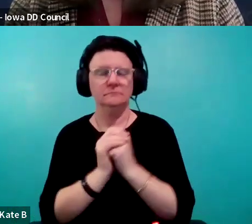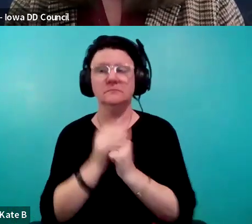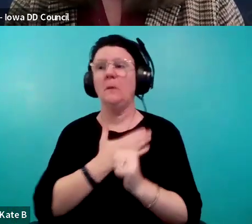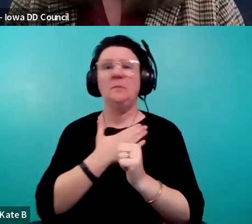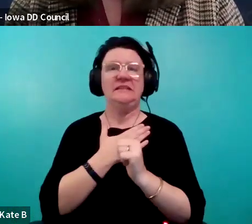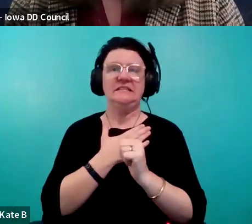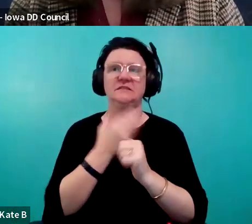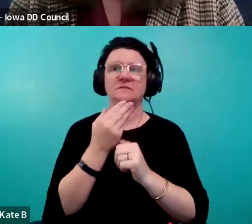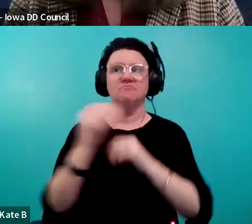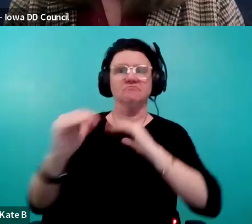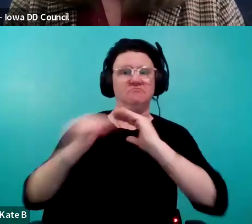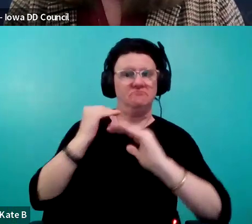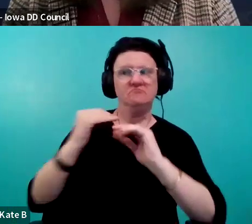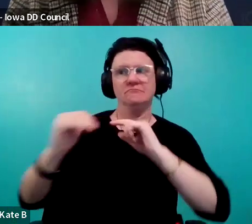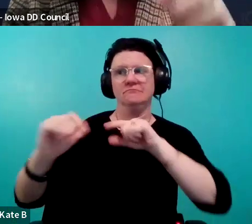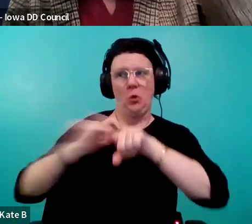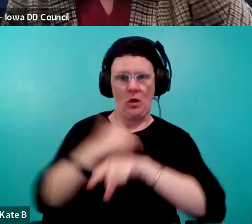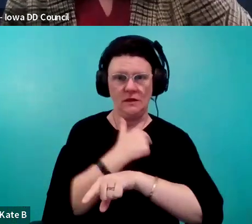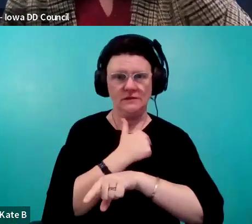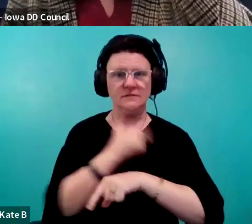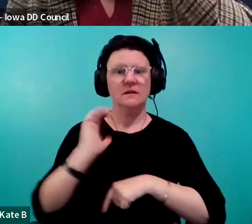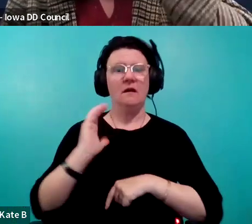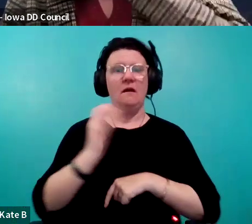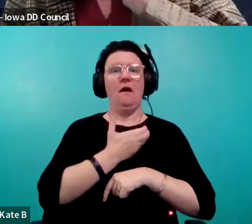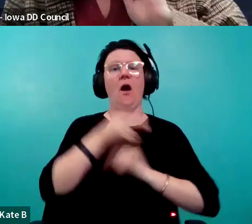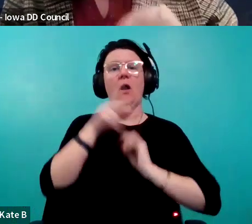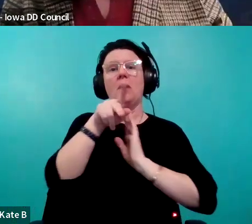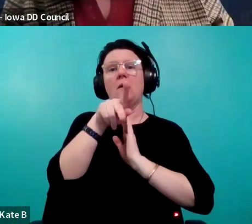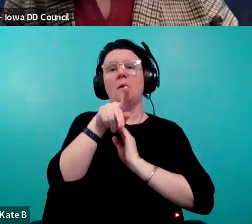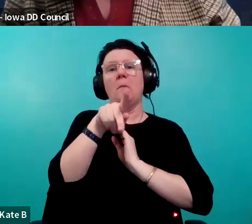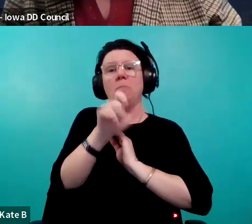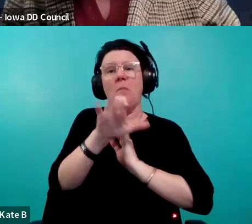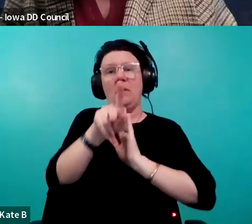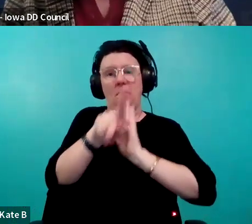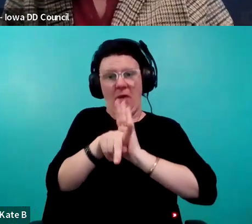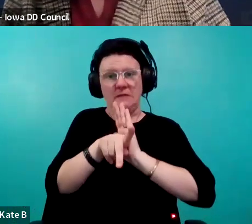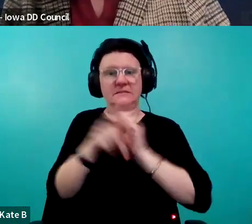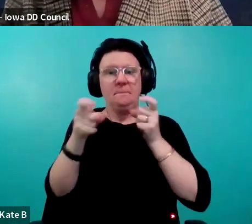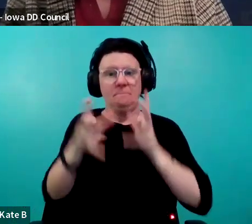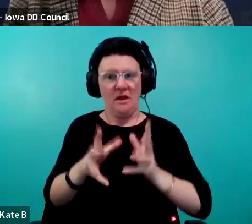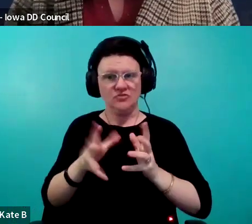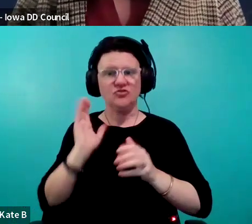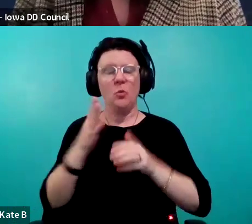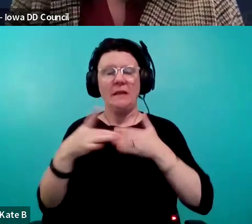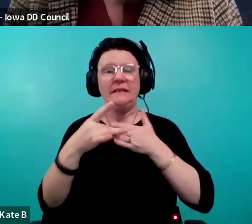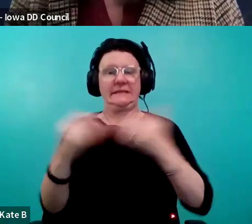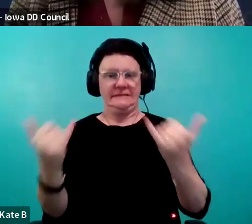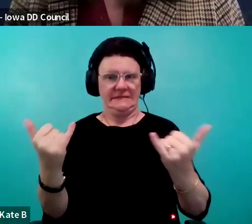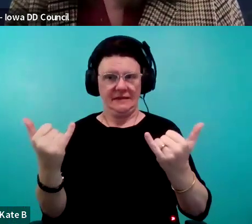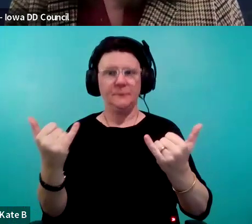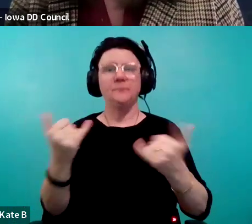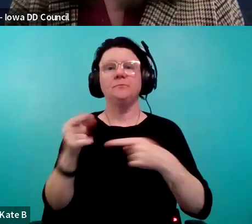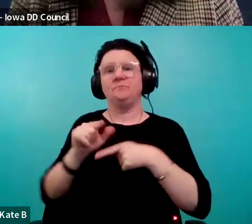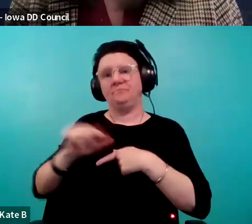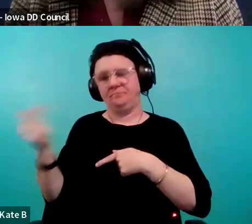out. Carlin Crow, who's our public policy manager, is going to be leading today's discussion. But before we turn it over to her,